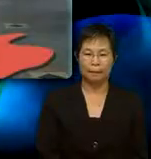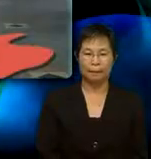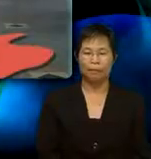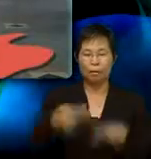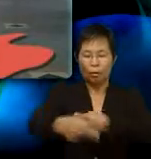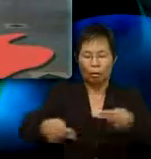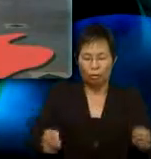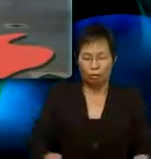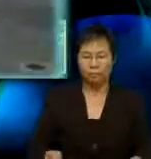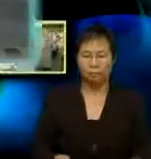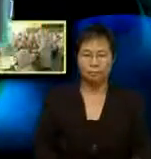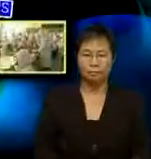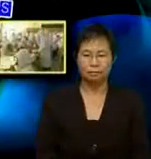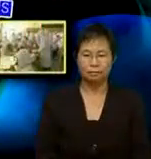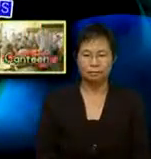Hall,